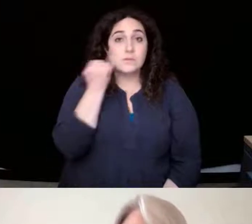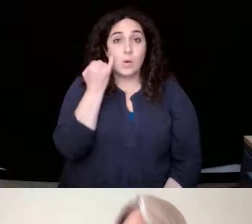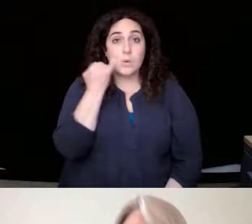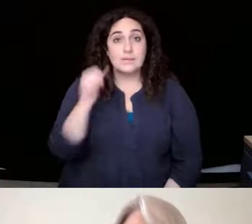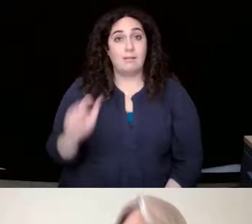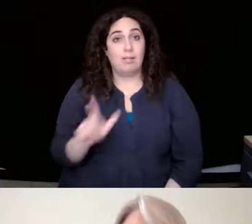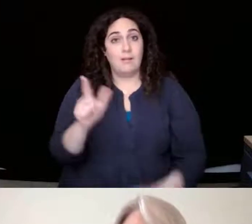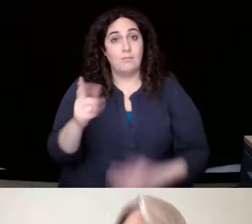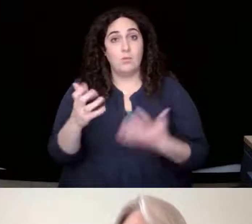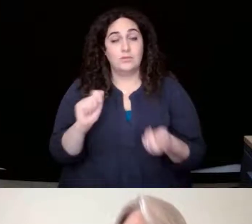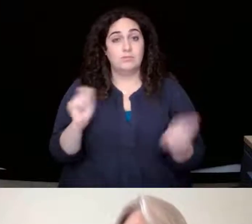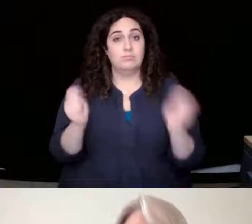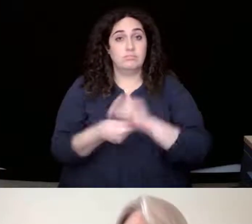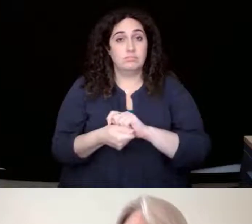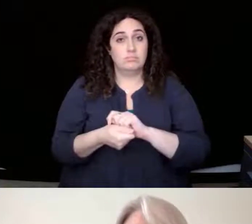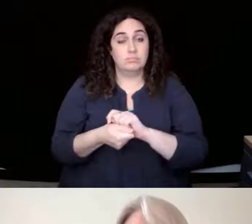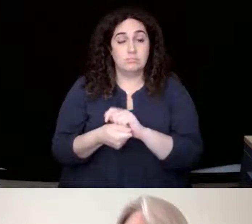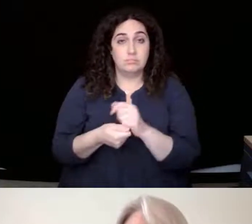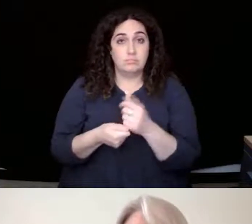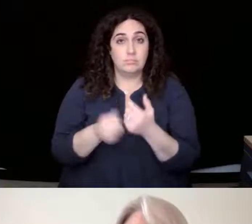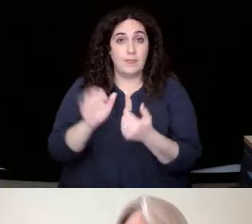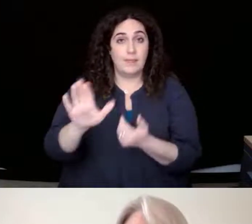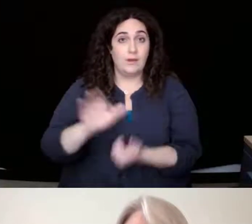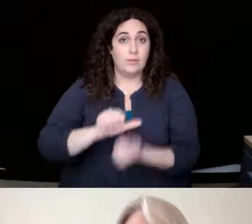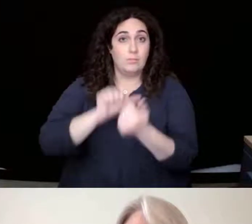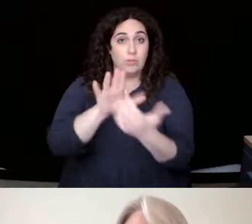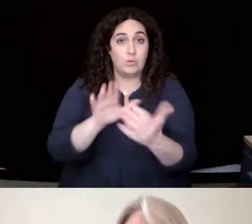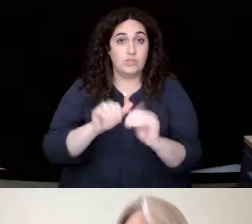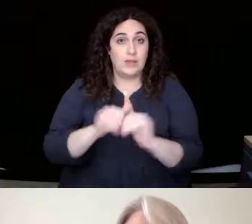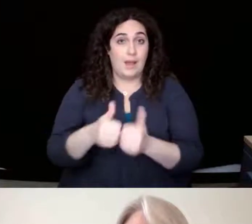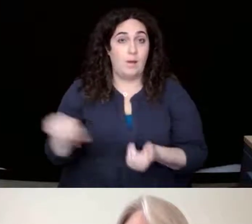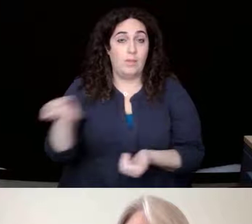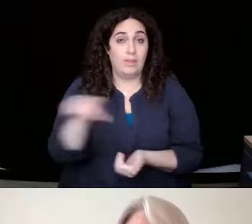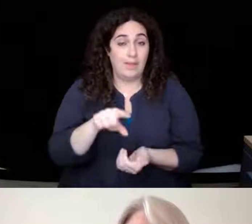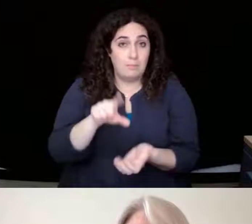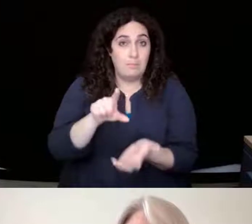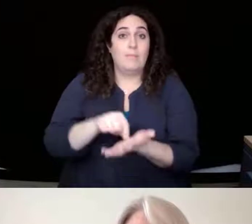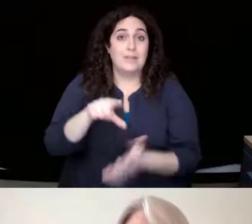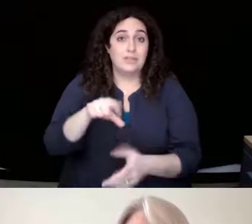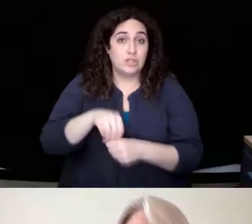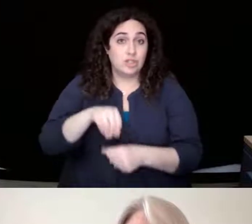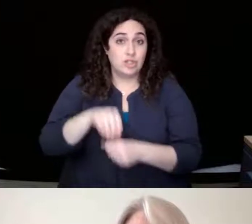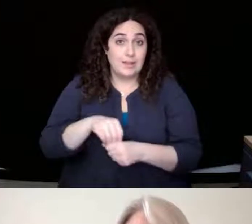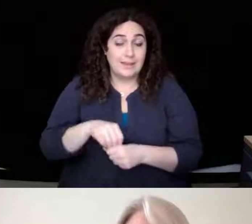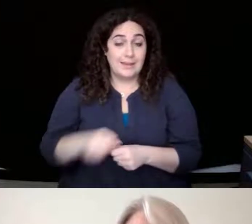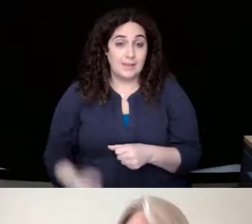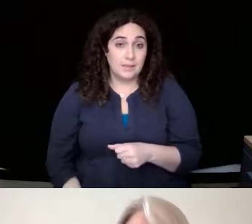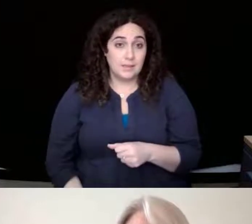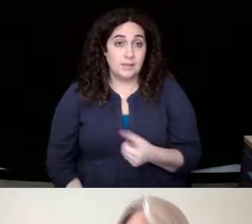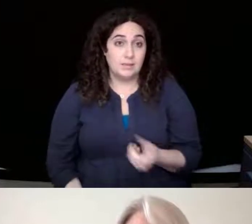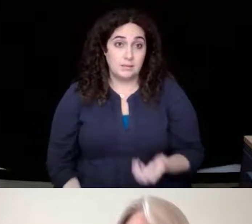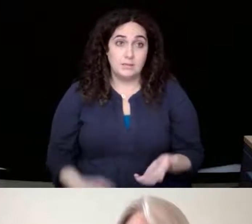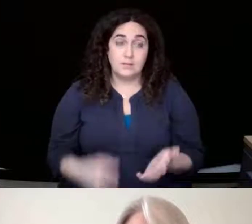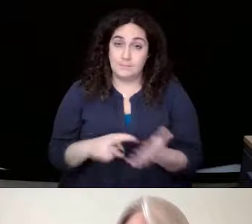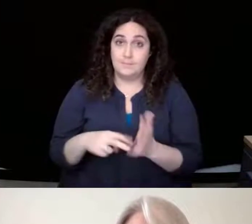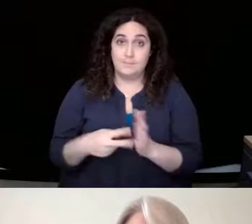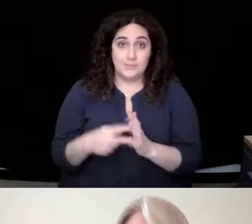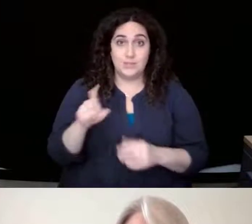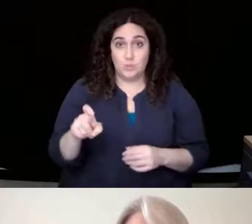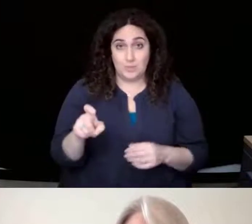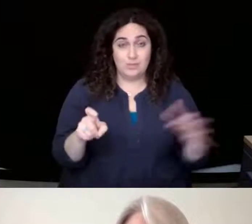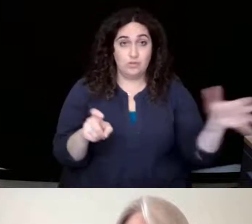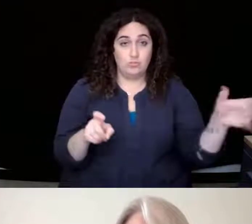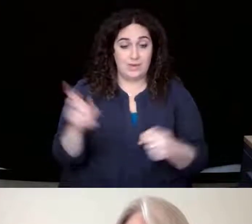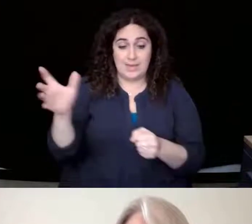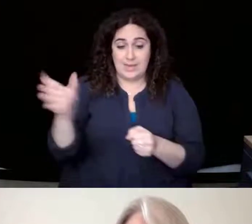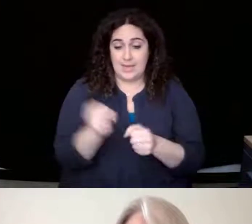of publishing within the institution, I think you want to kind of start bringing people on